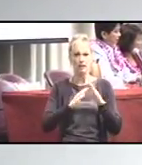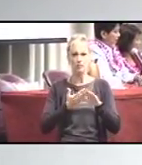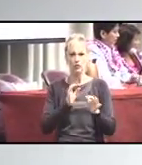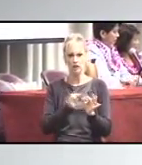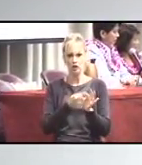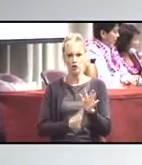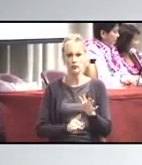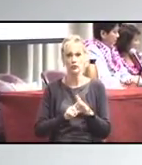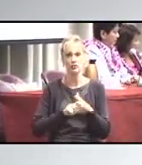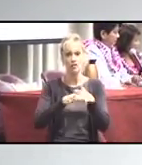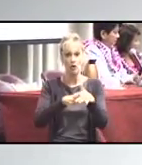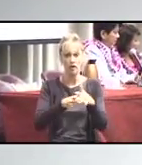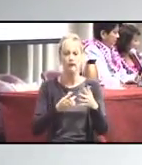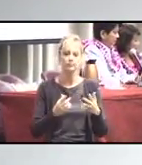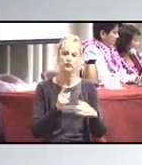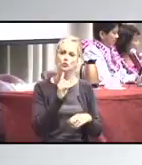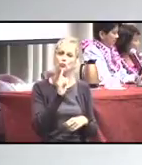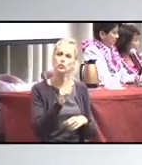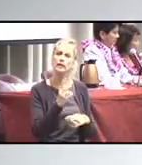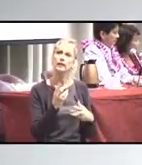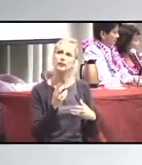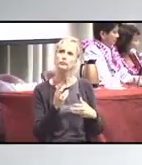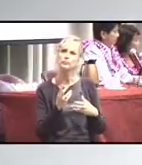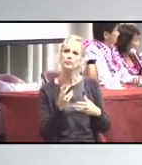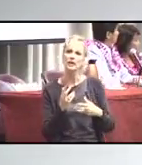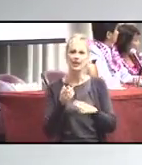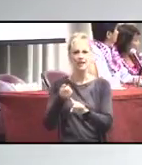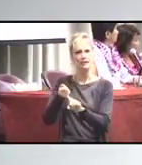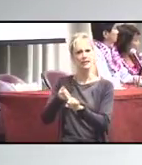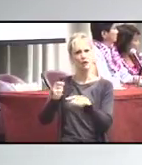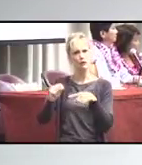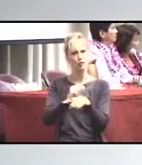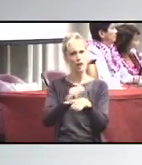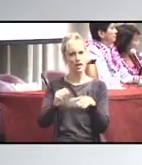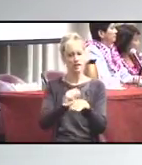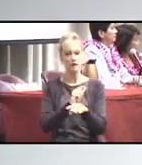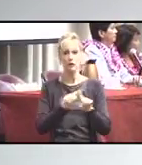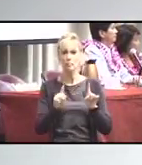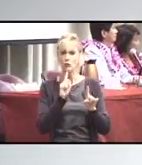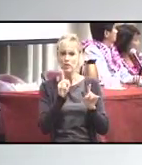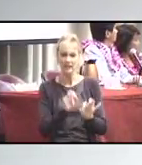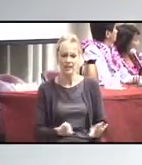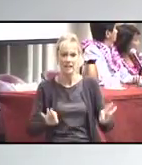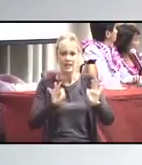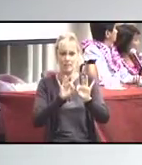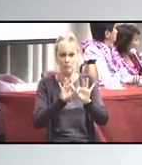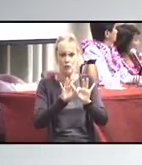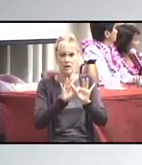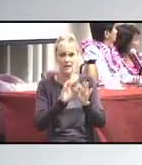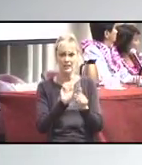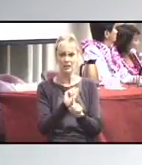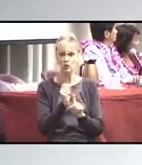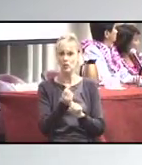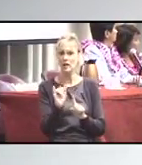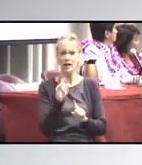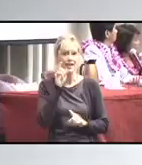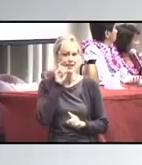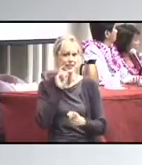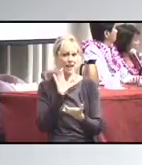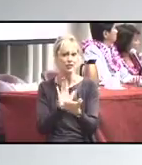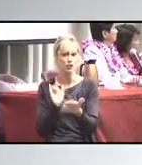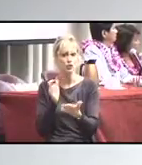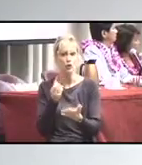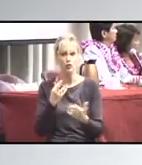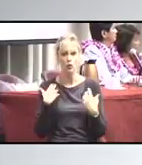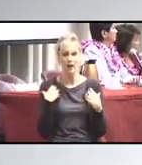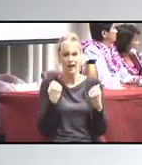started. So they really were self-trained, and in the critical situations such as sex assault or even just health or